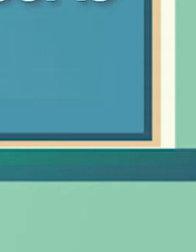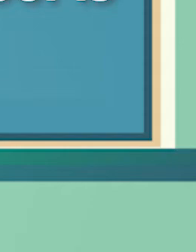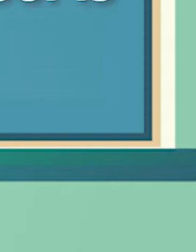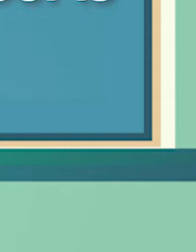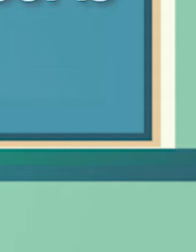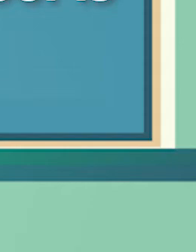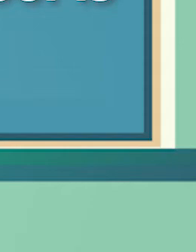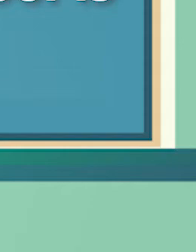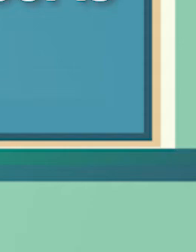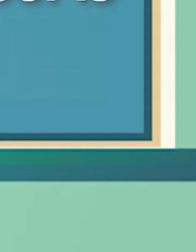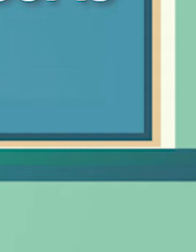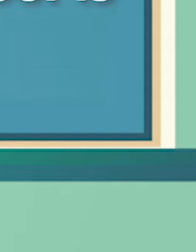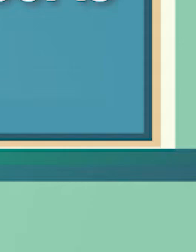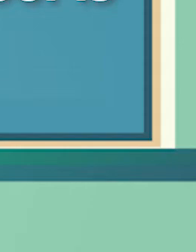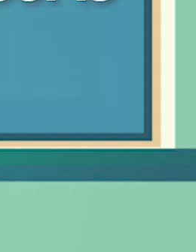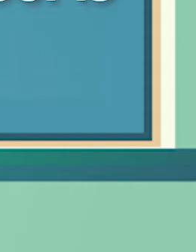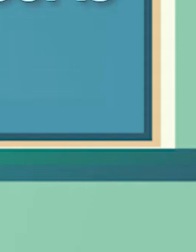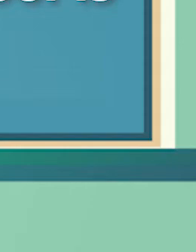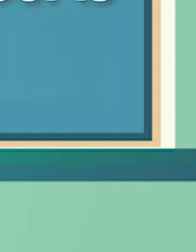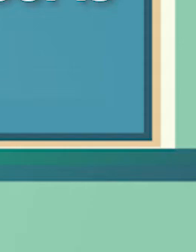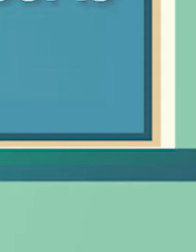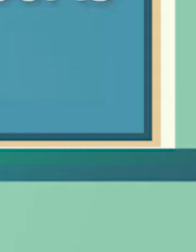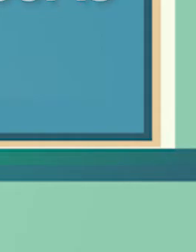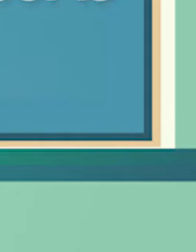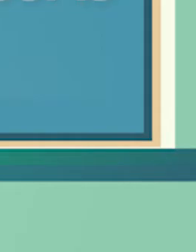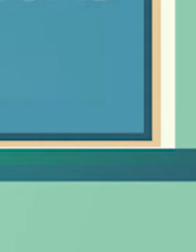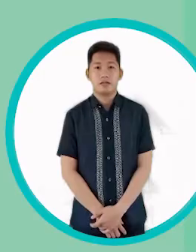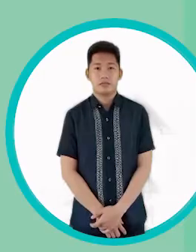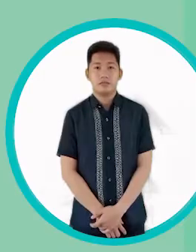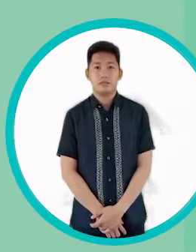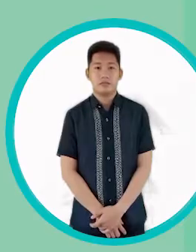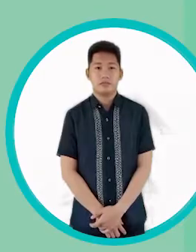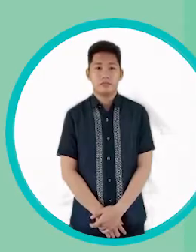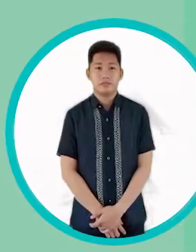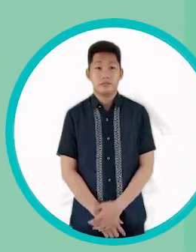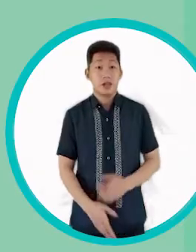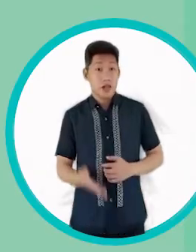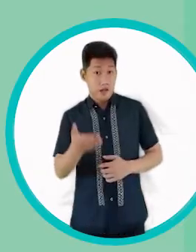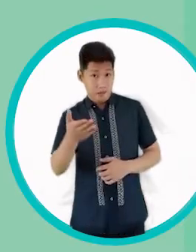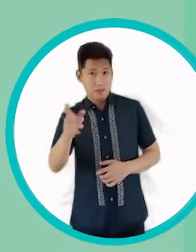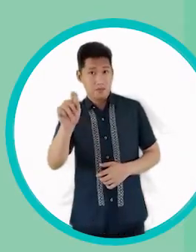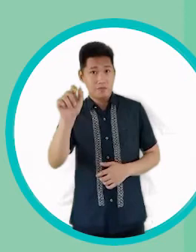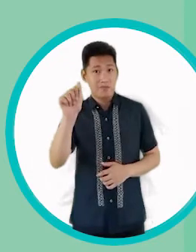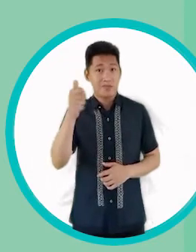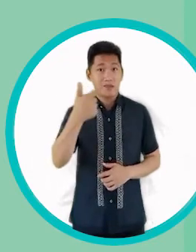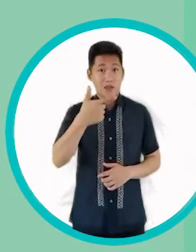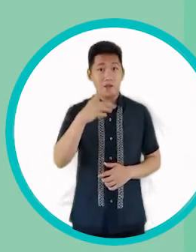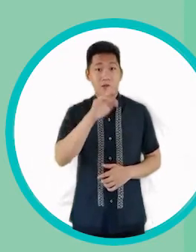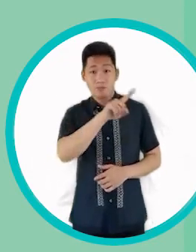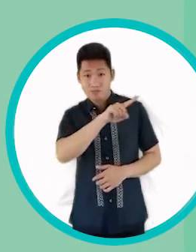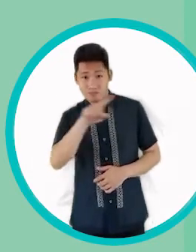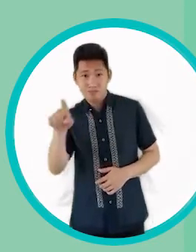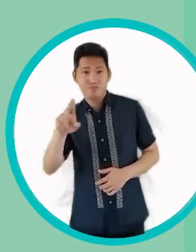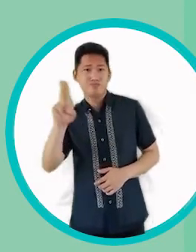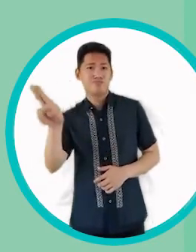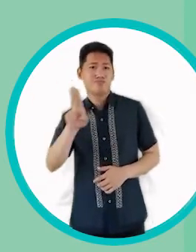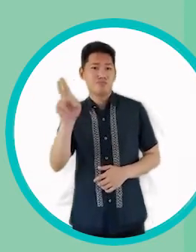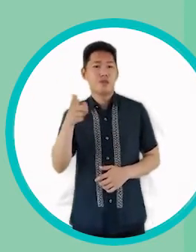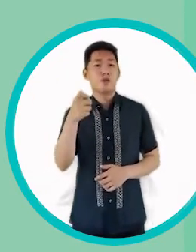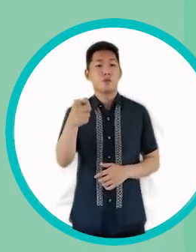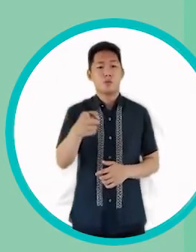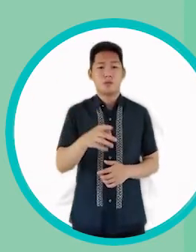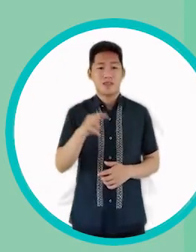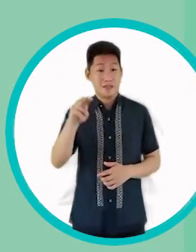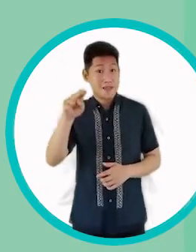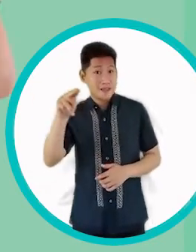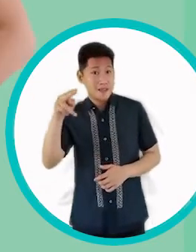School is a school to choose for your children. For your tagline, you may use